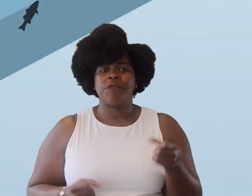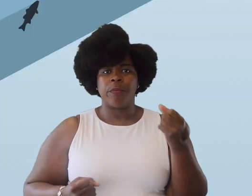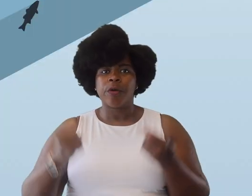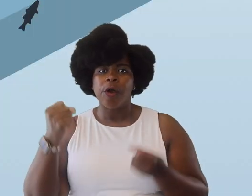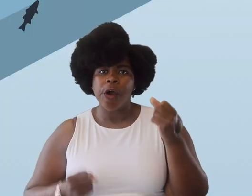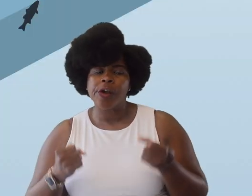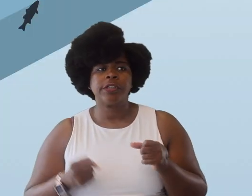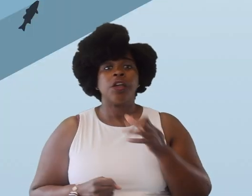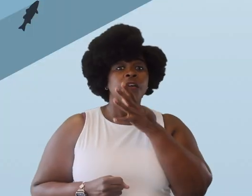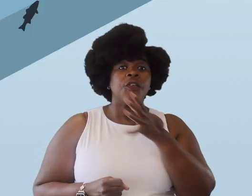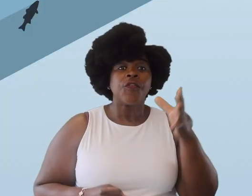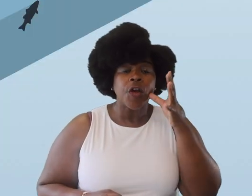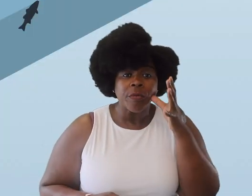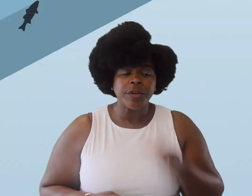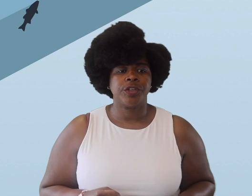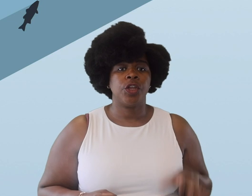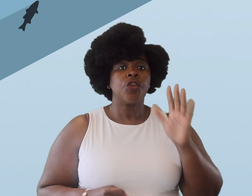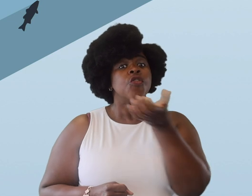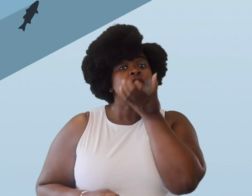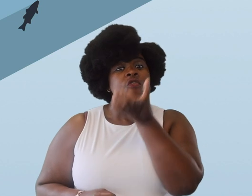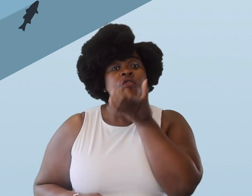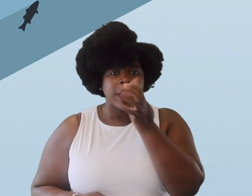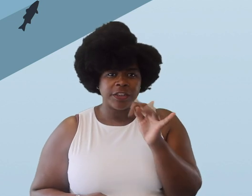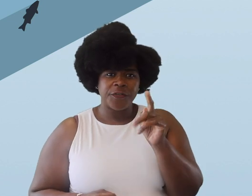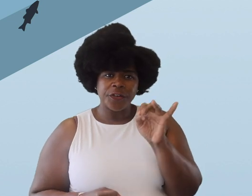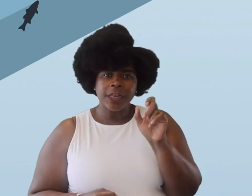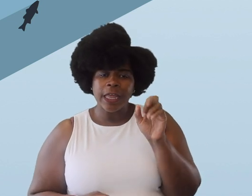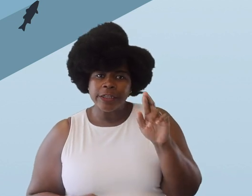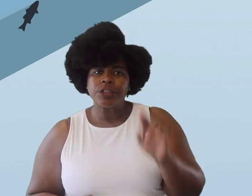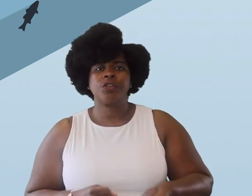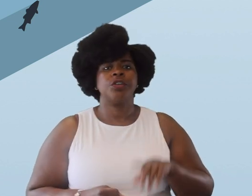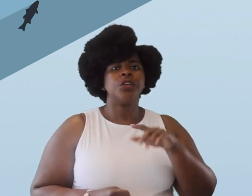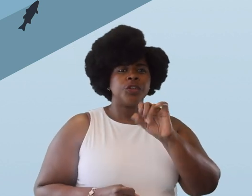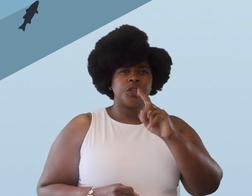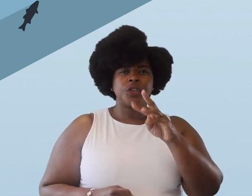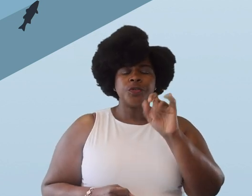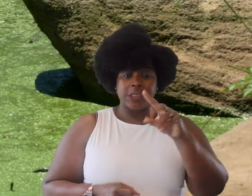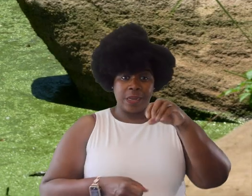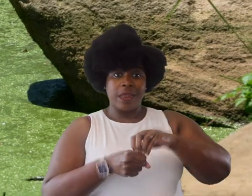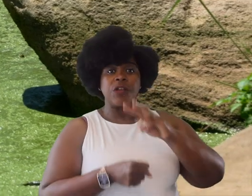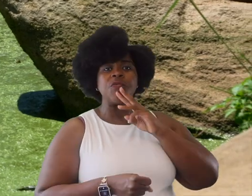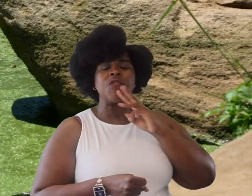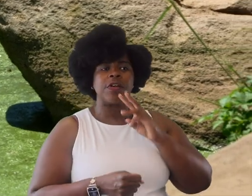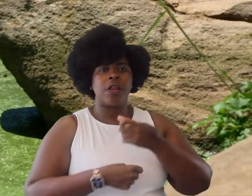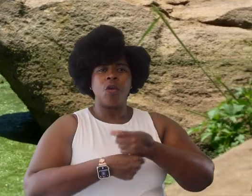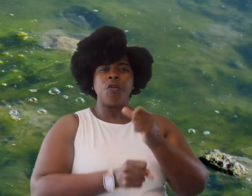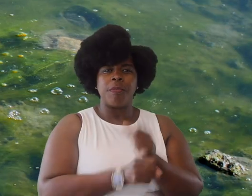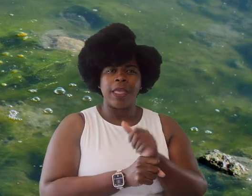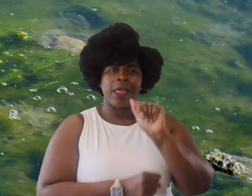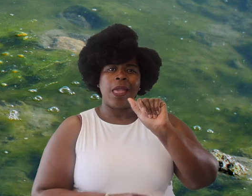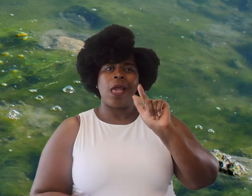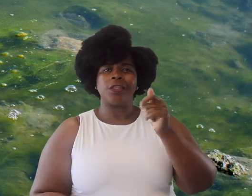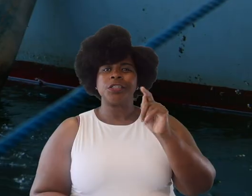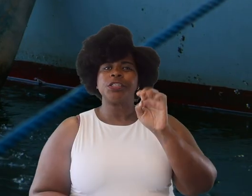emissions, farming, fertilizing your lawn, sewage, and other human activities ends up in water, where it causes